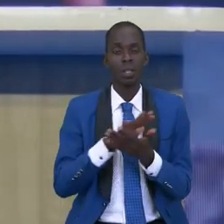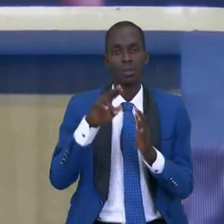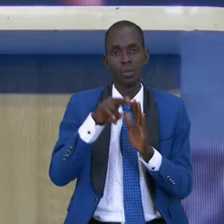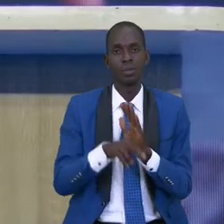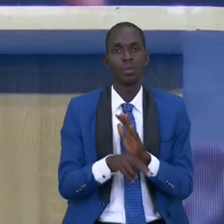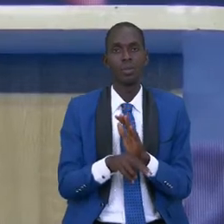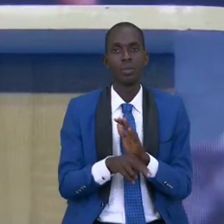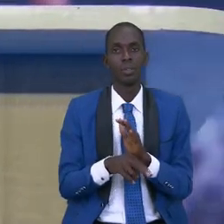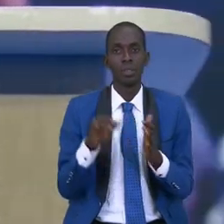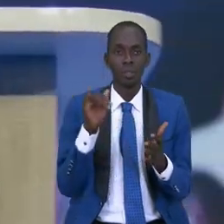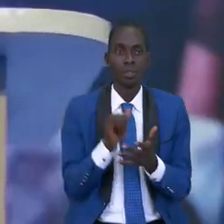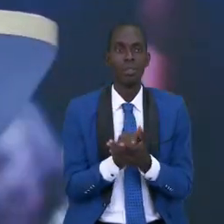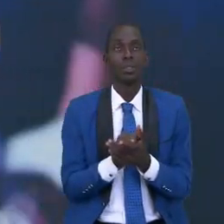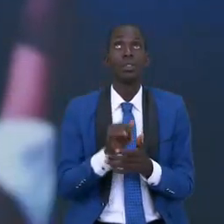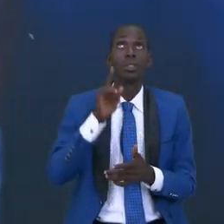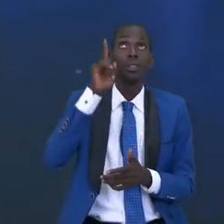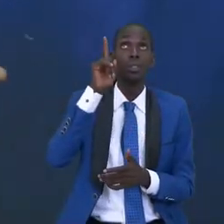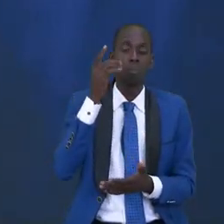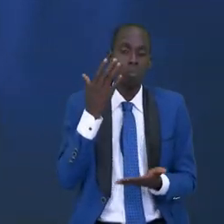righteousness that he